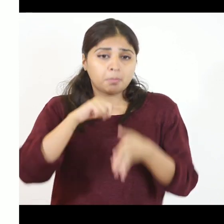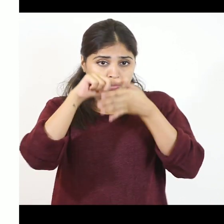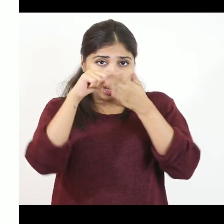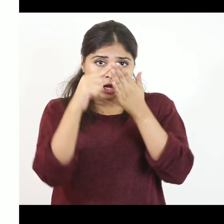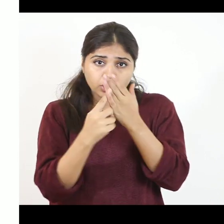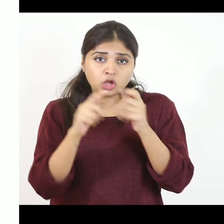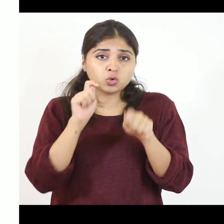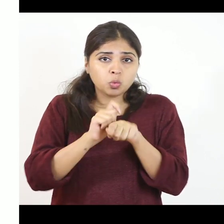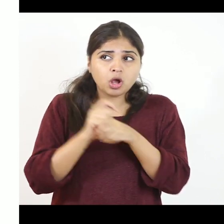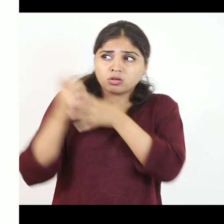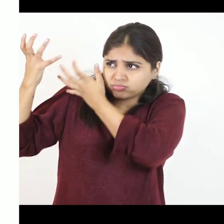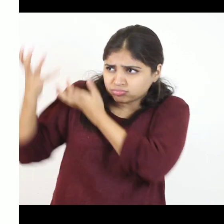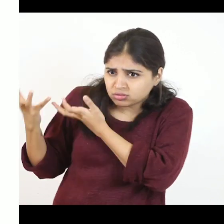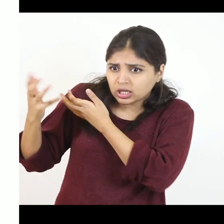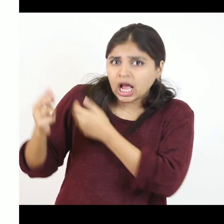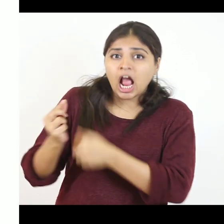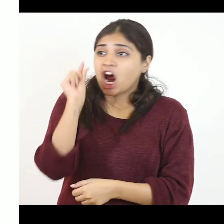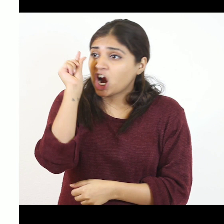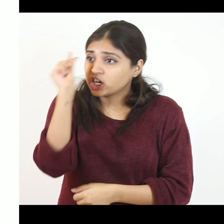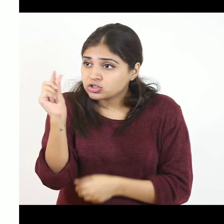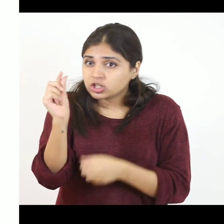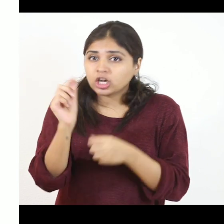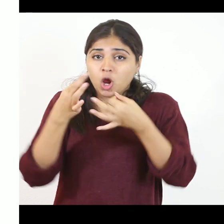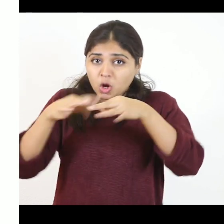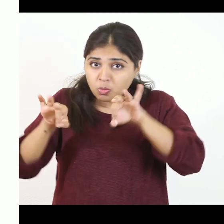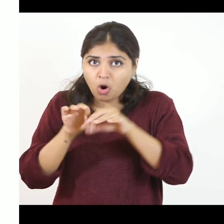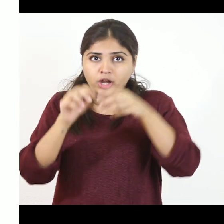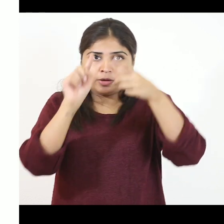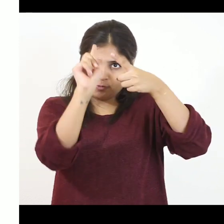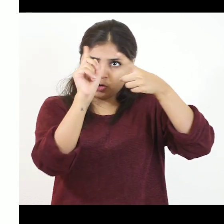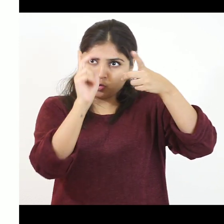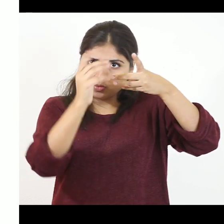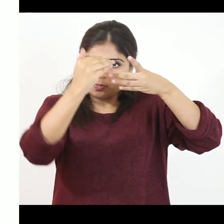urgency and importance and the benefits of this.